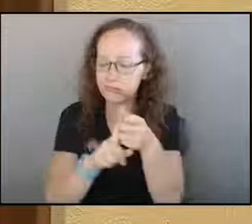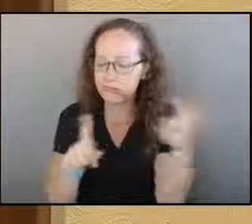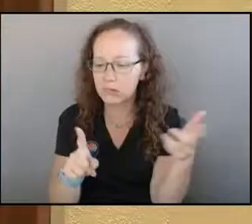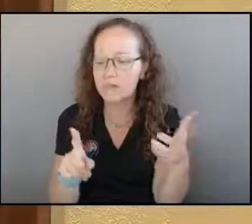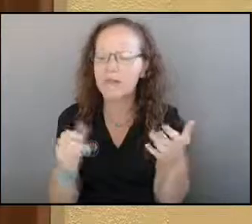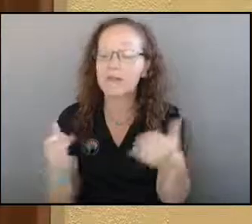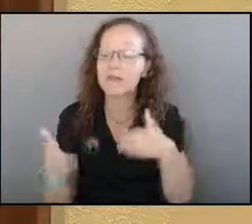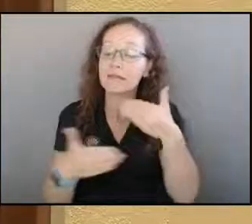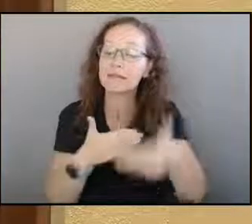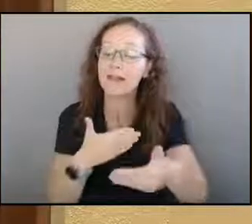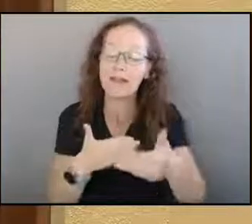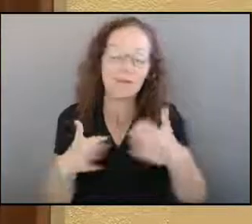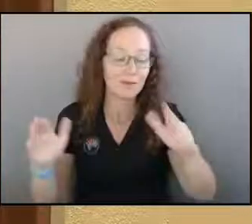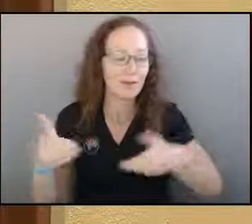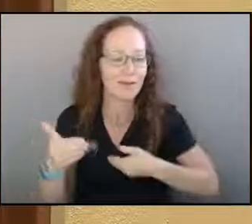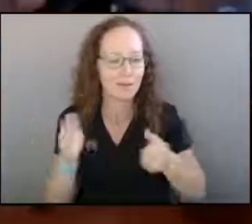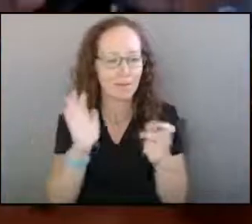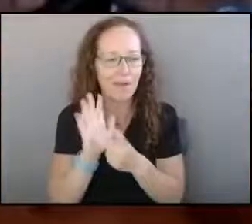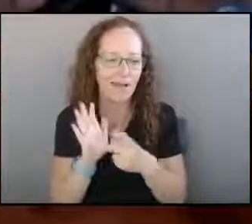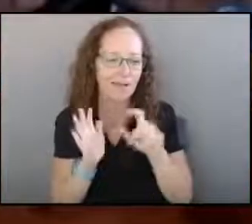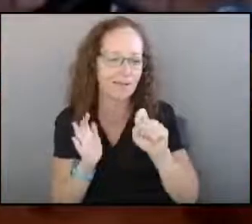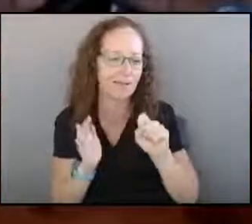fire behavior analyst.